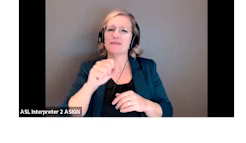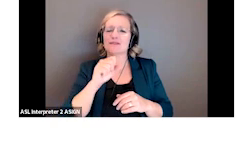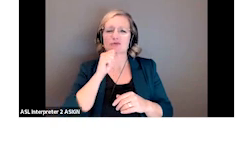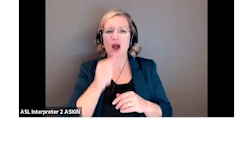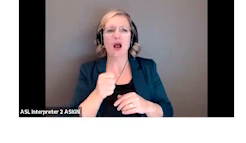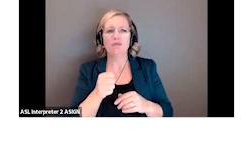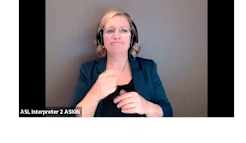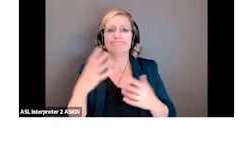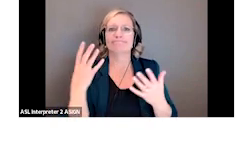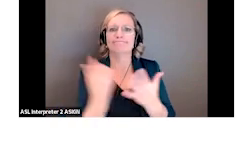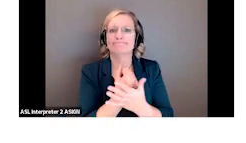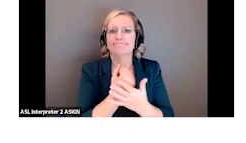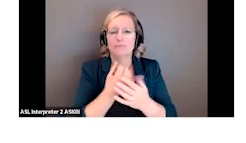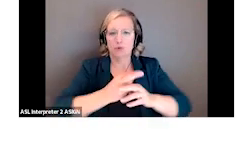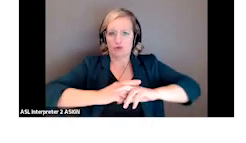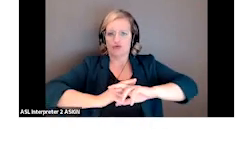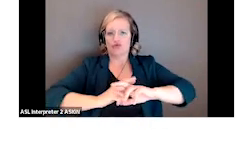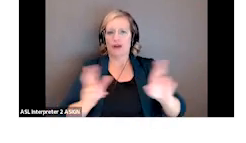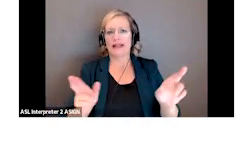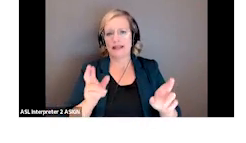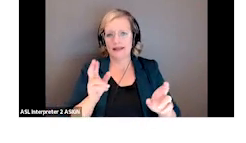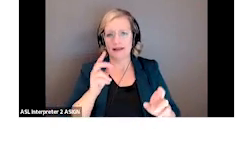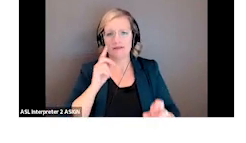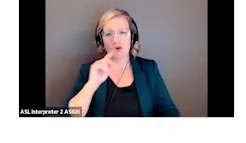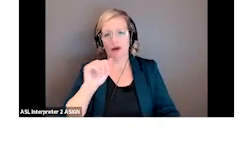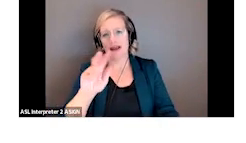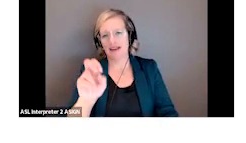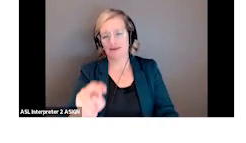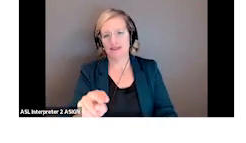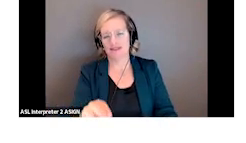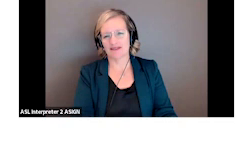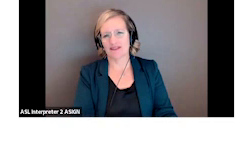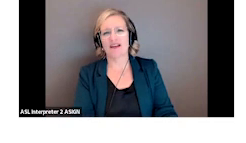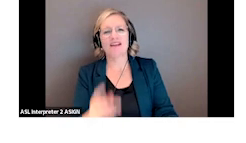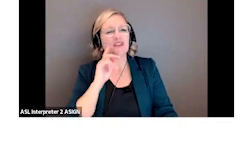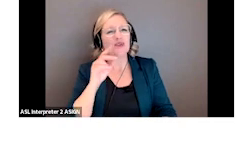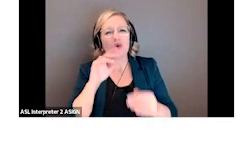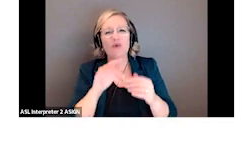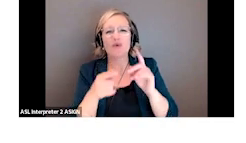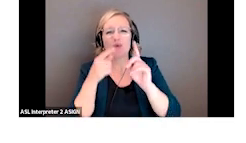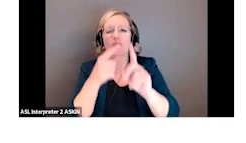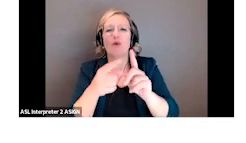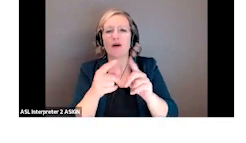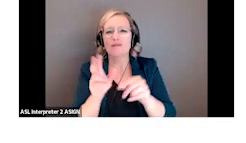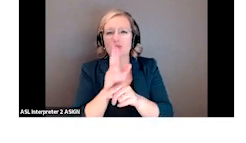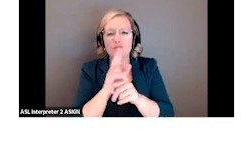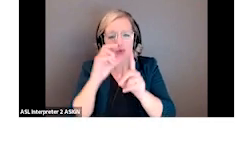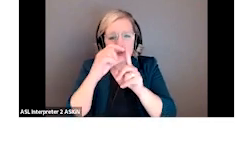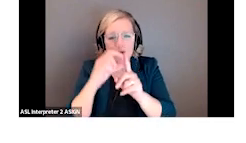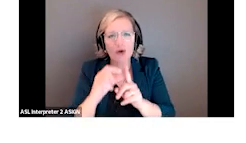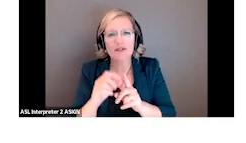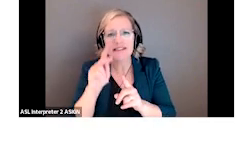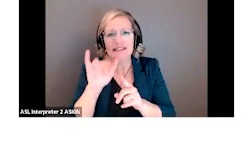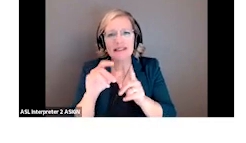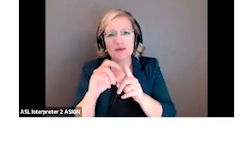optimized for Amazon and the keywords that are needed. So it's a simple way to get